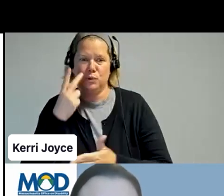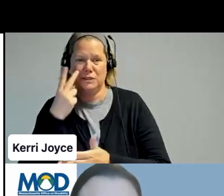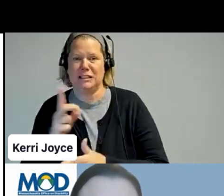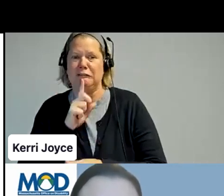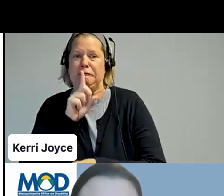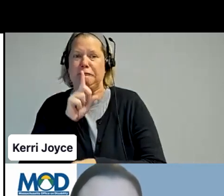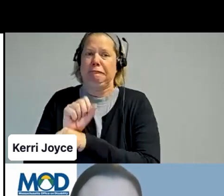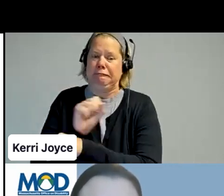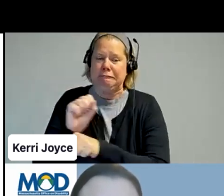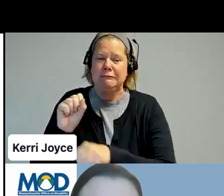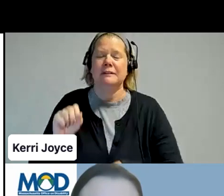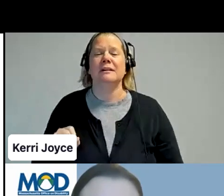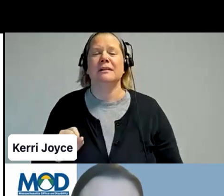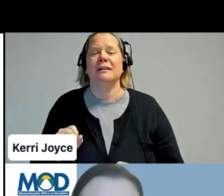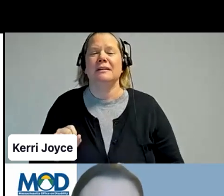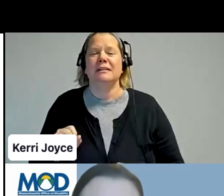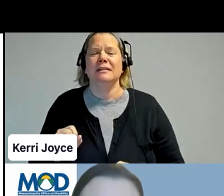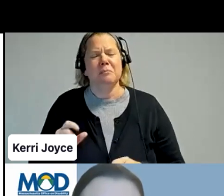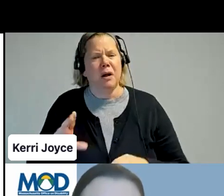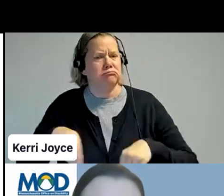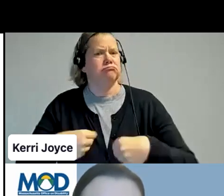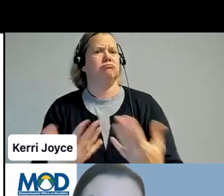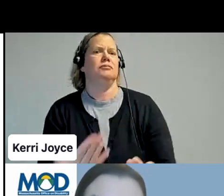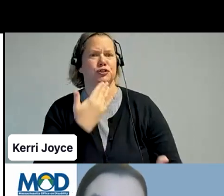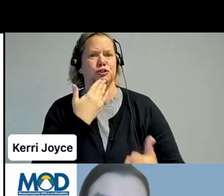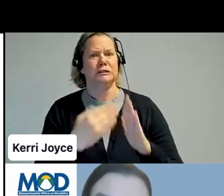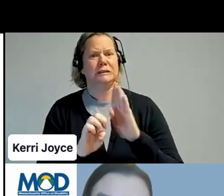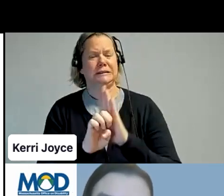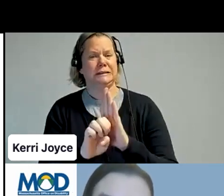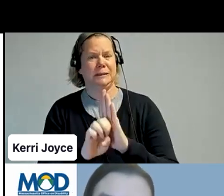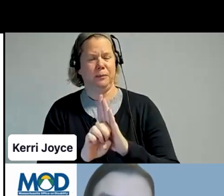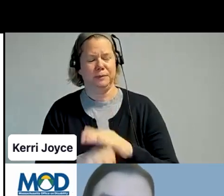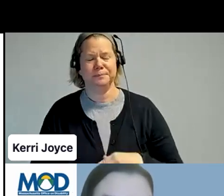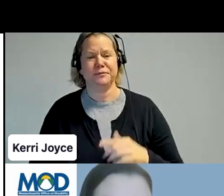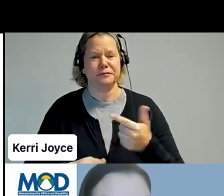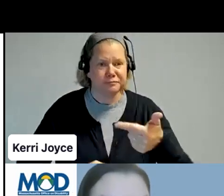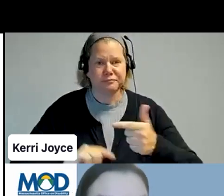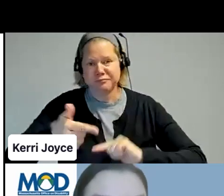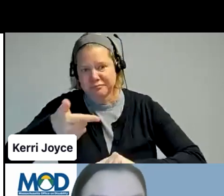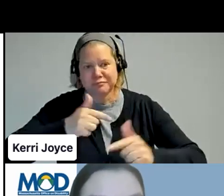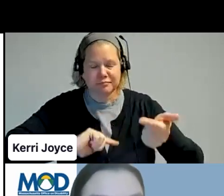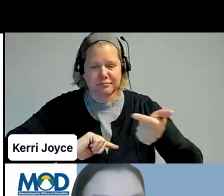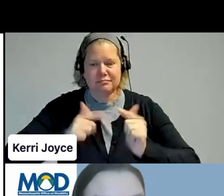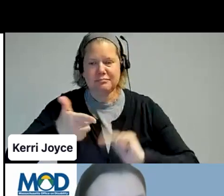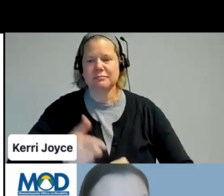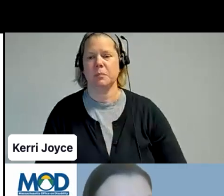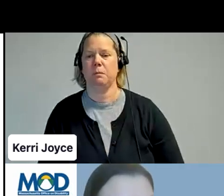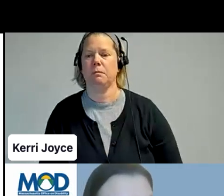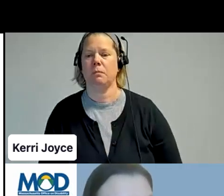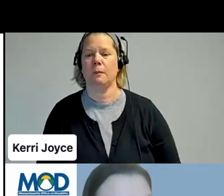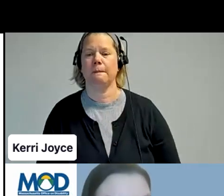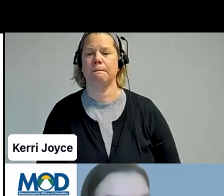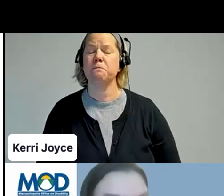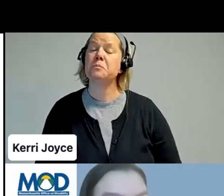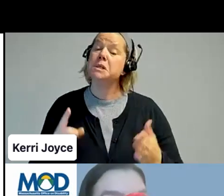these situations. I'd like to point out that people may sometimes answer yes to the first